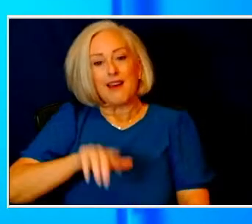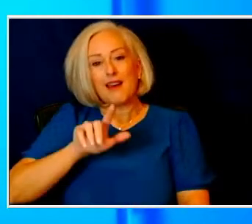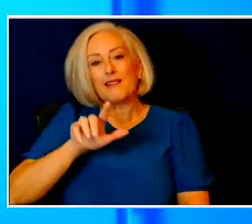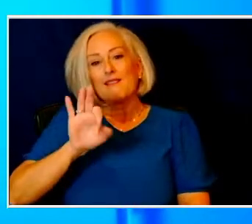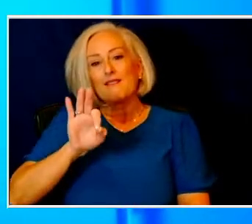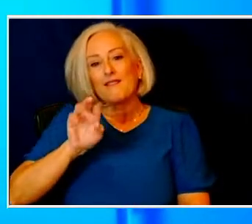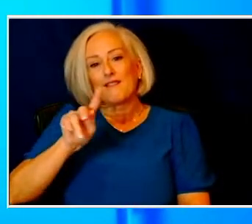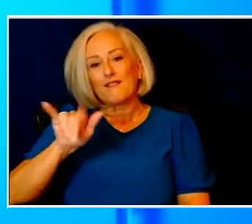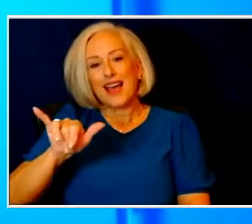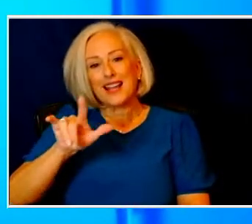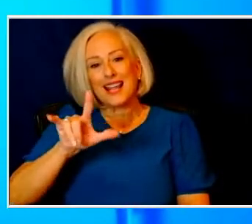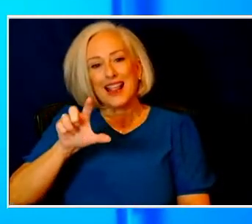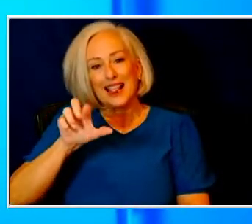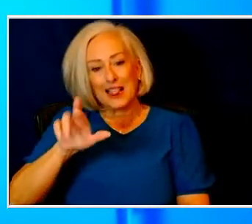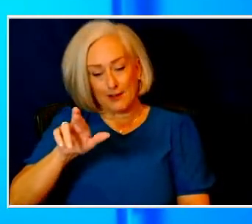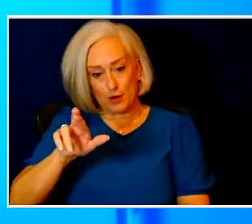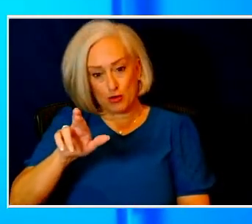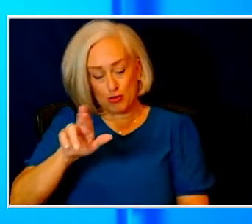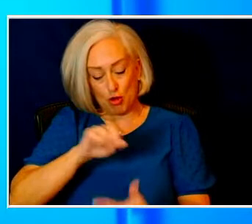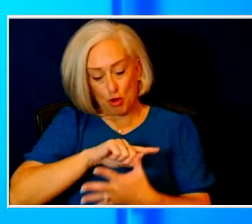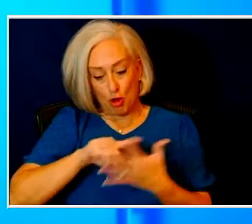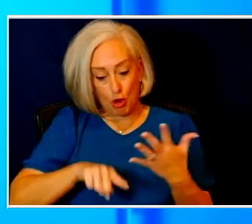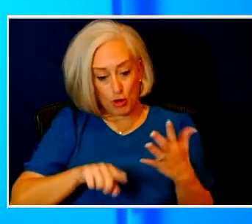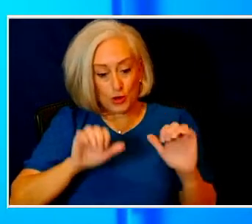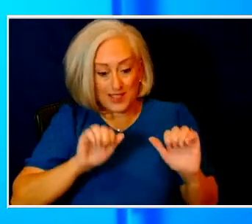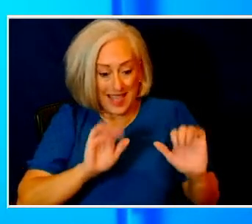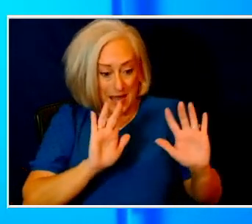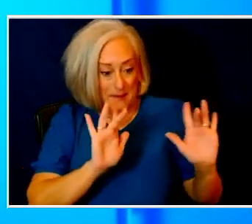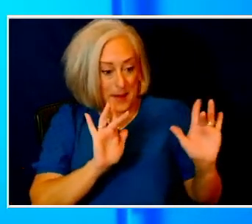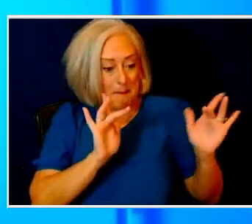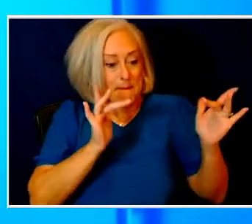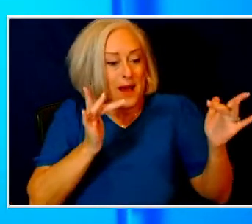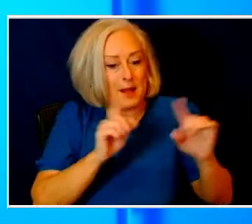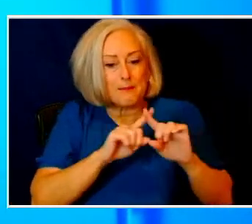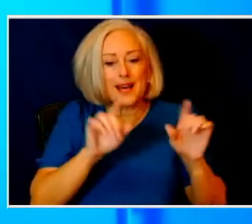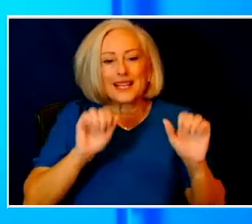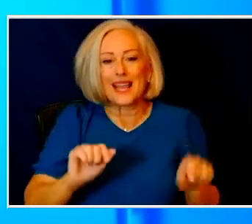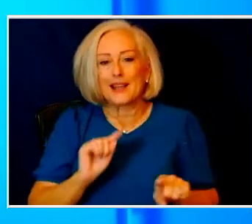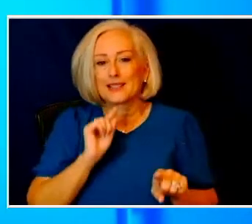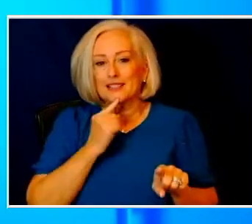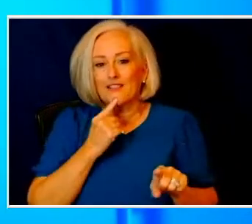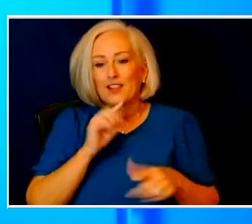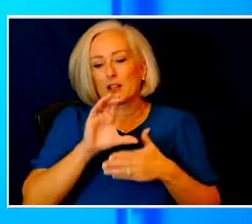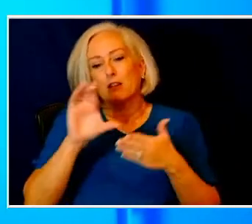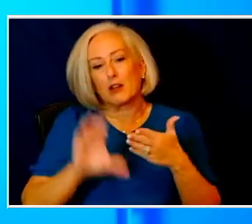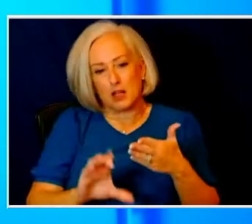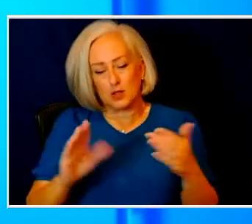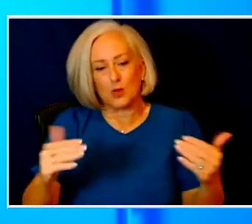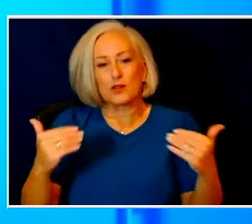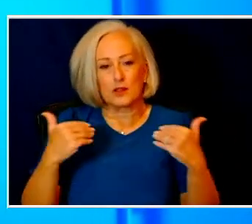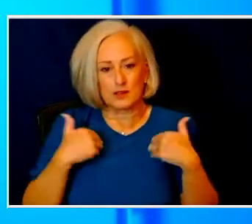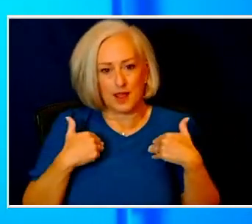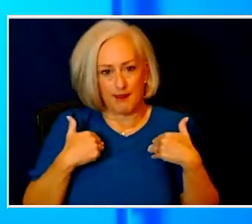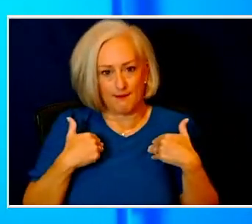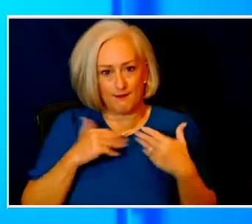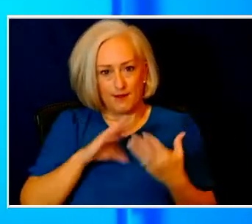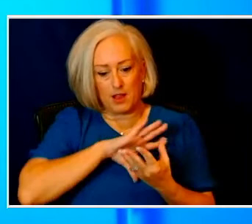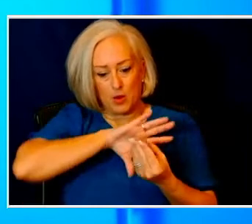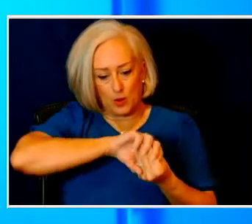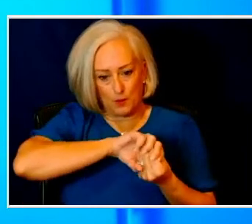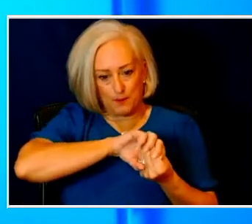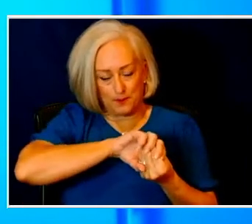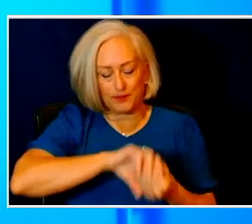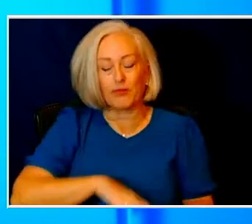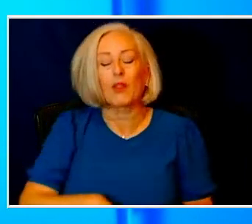things can be mild, but can have very severe consequences for people. And so that's kind of the core, but